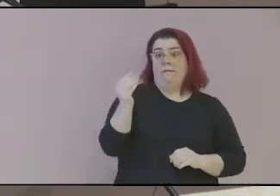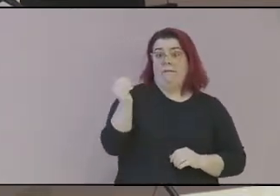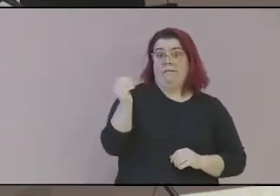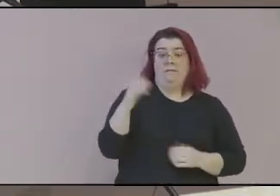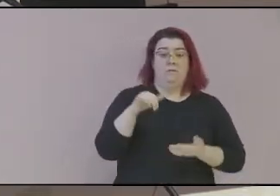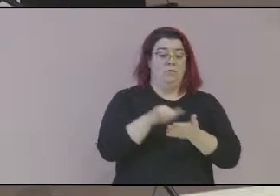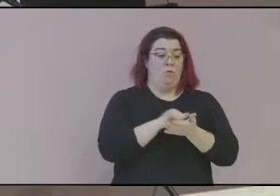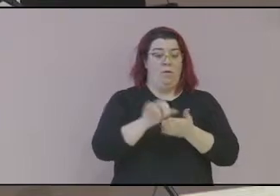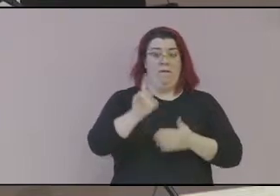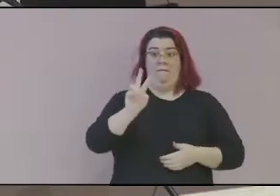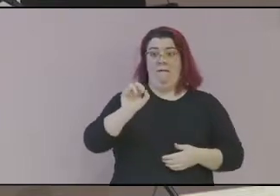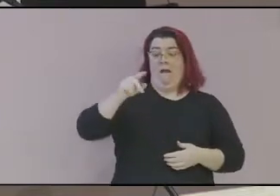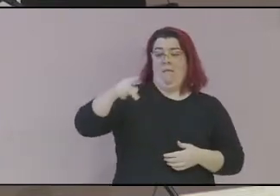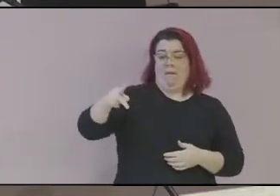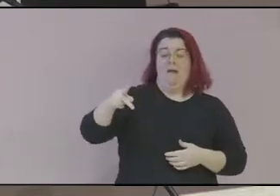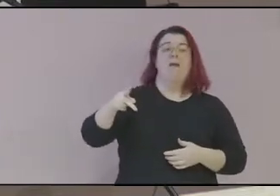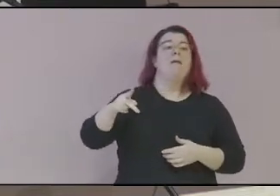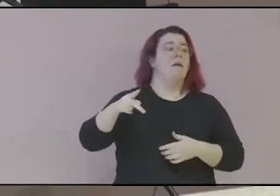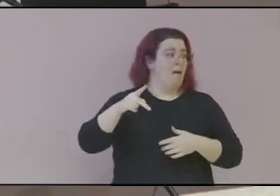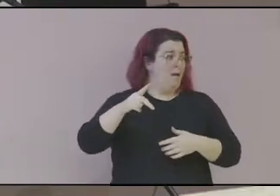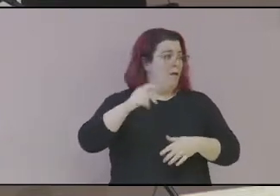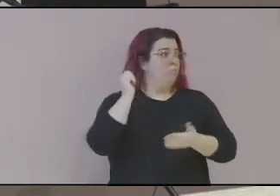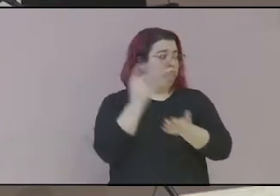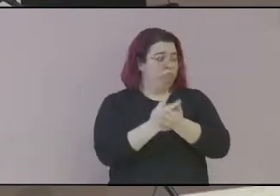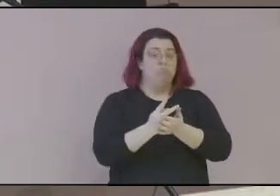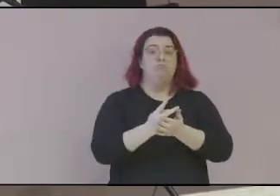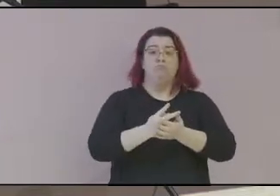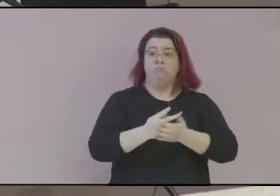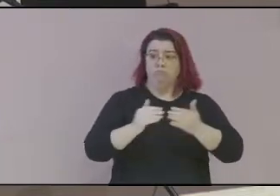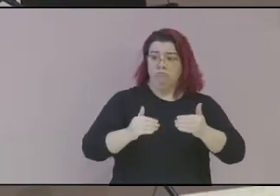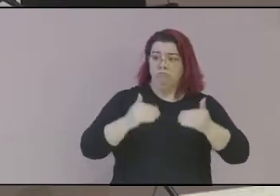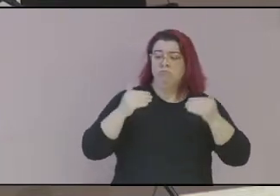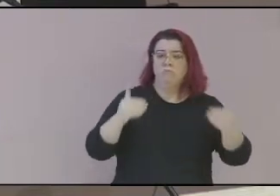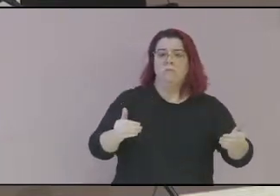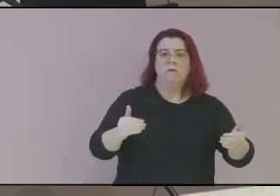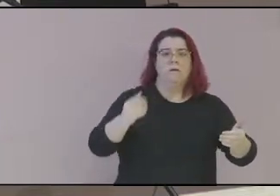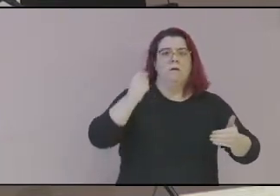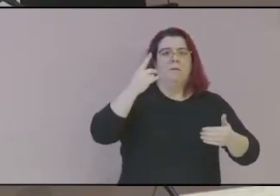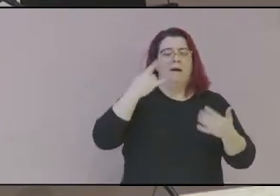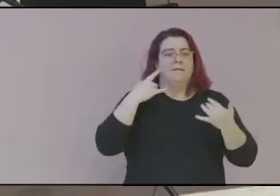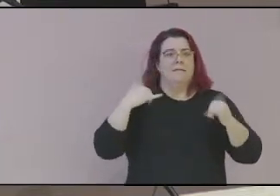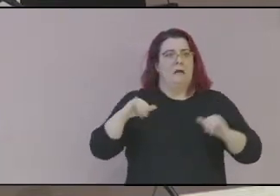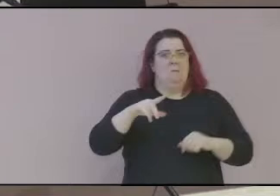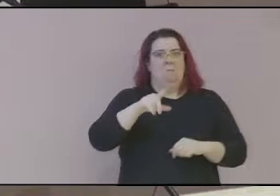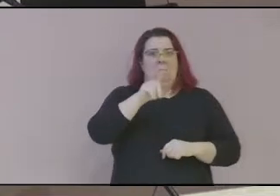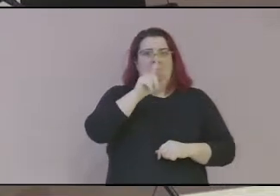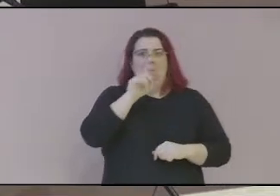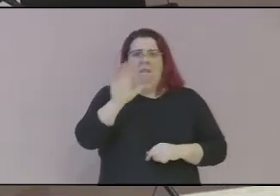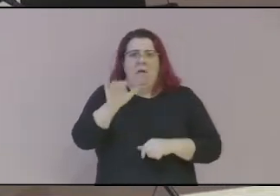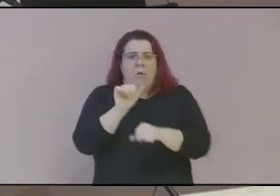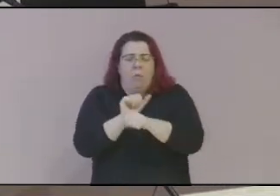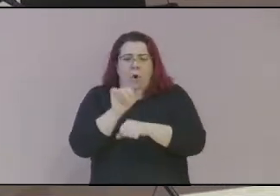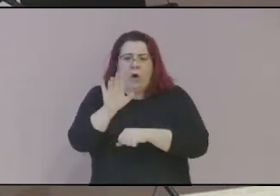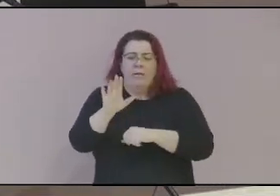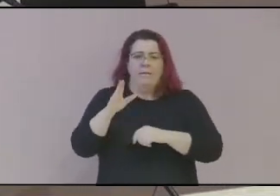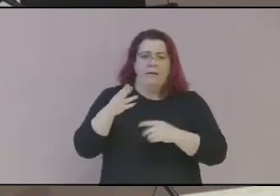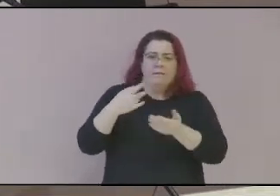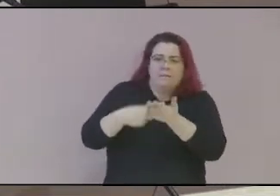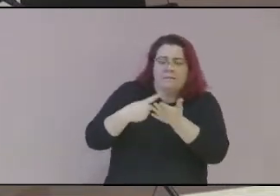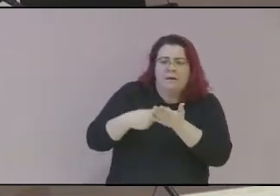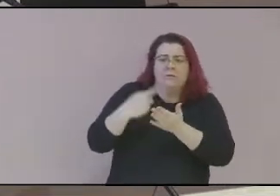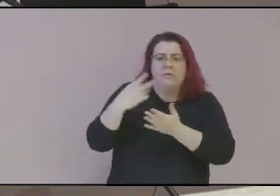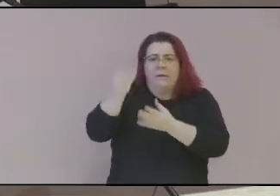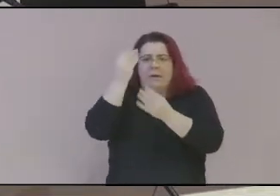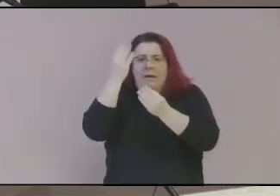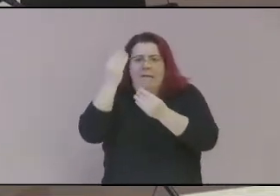out that very little remains archived or publicly available regarding the committee's work. The Task Force on